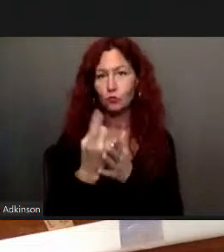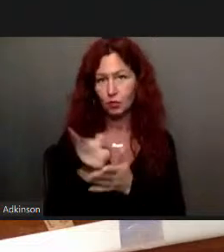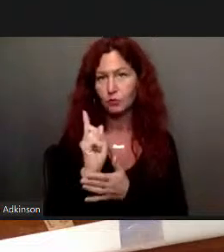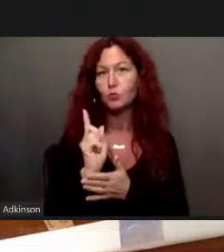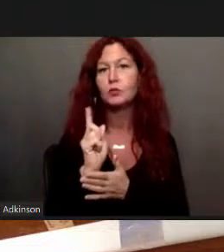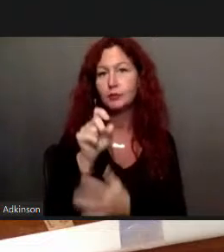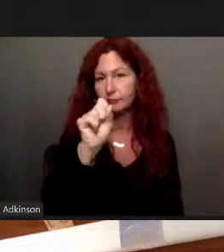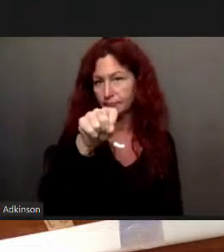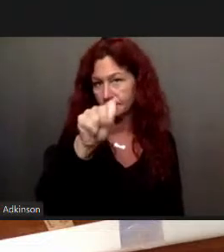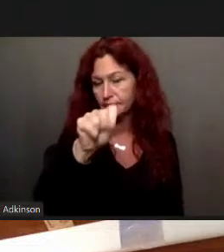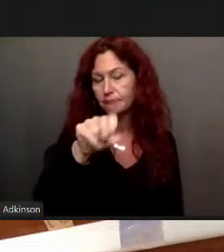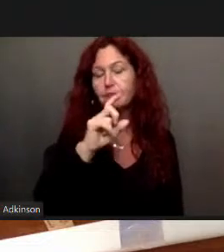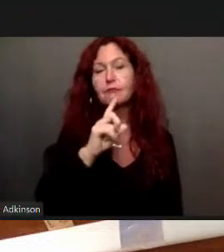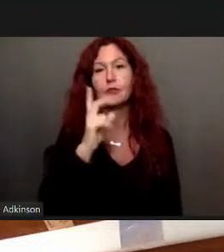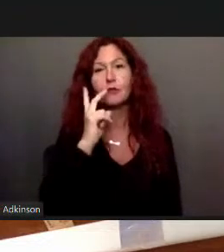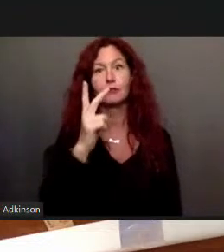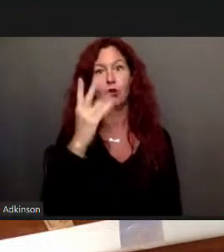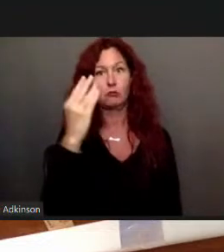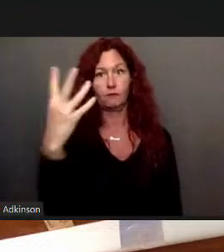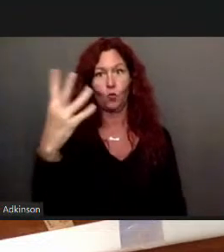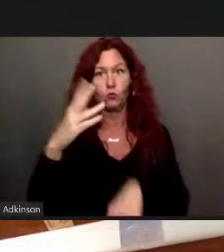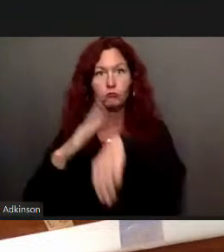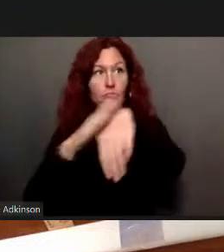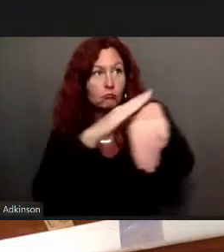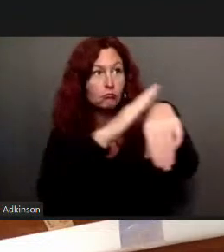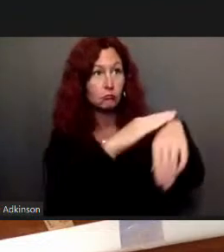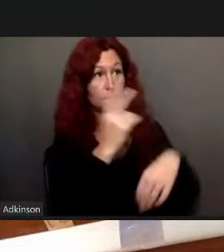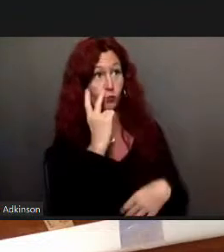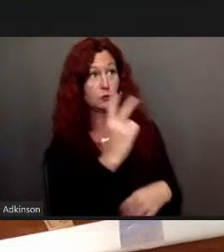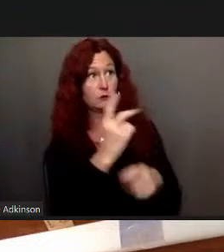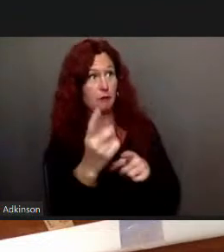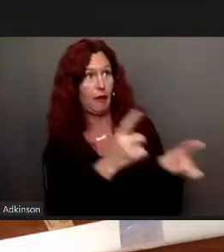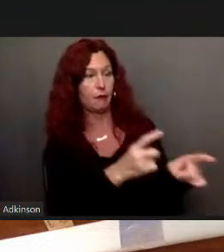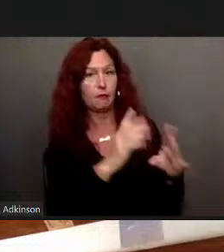from Belmead Island, and I don't understand why.